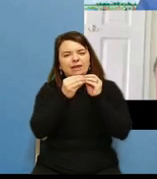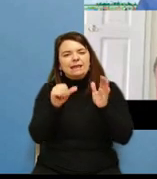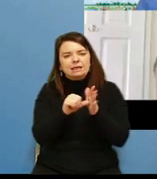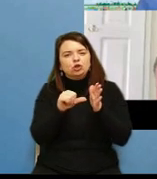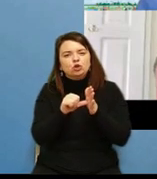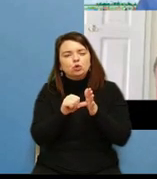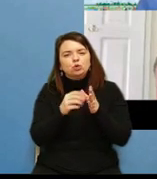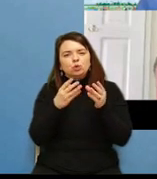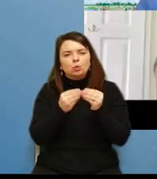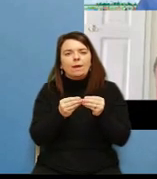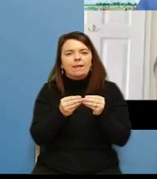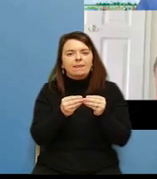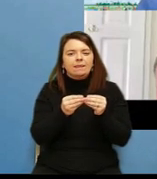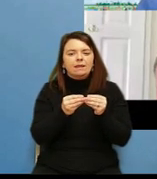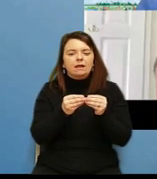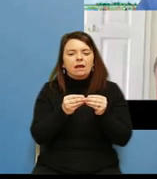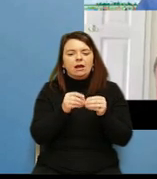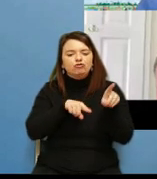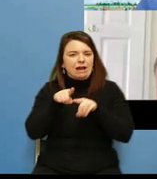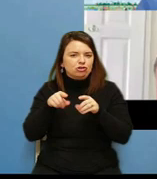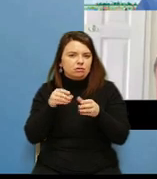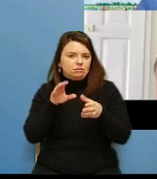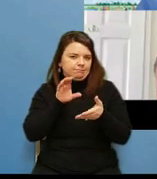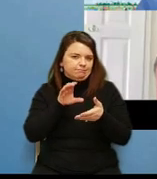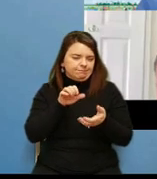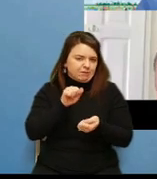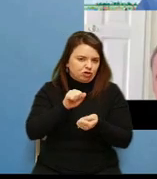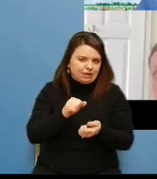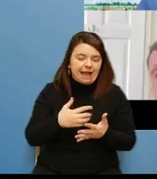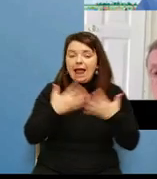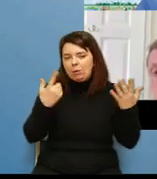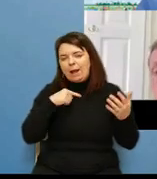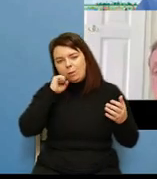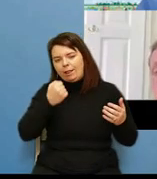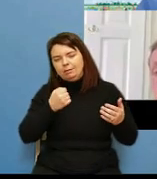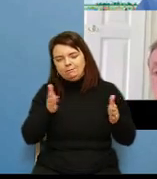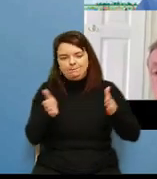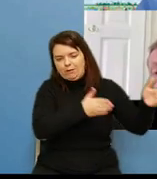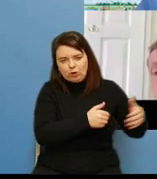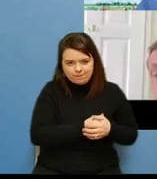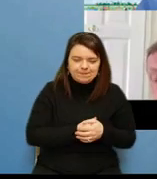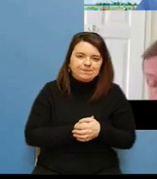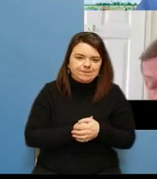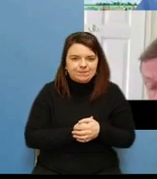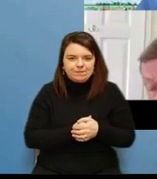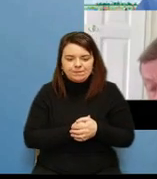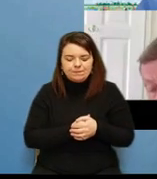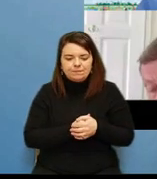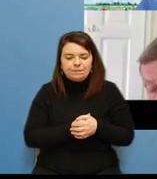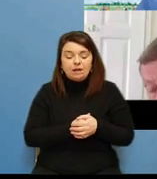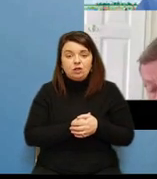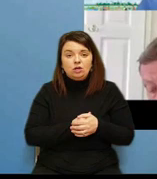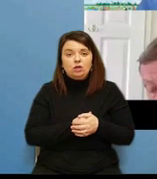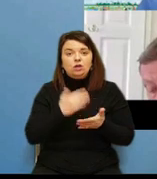which cause issues with rational budgeting. But anyway, so I'll move